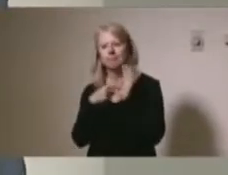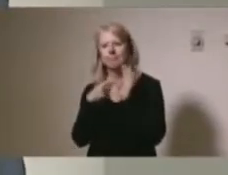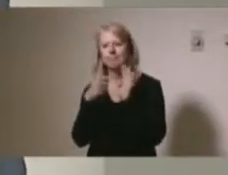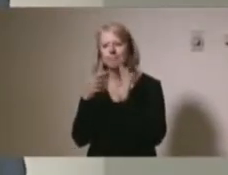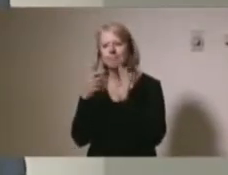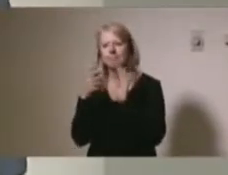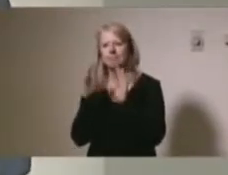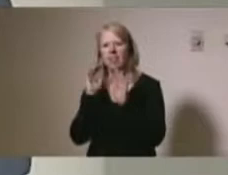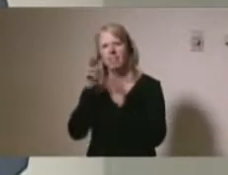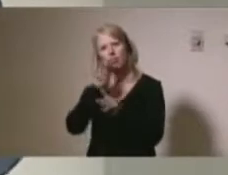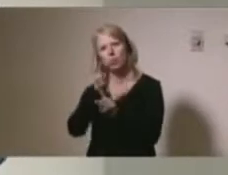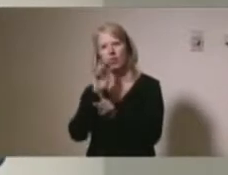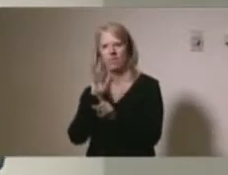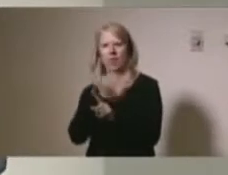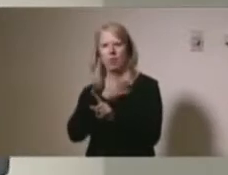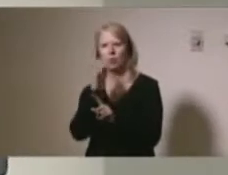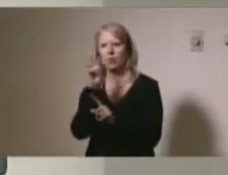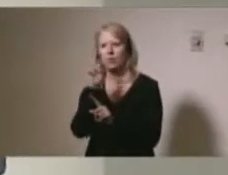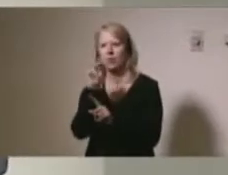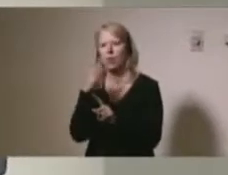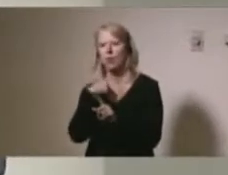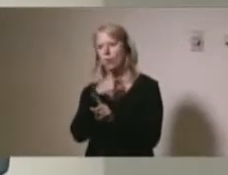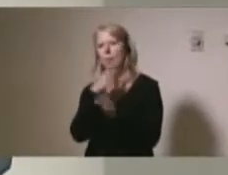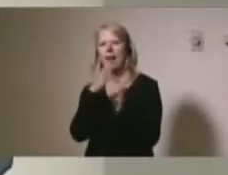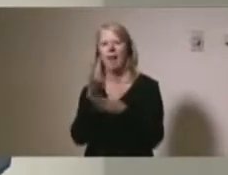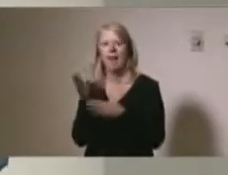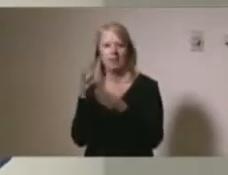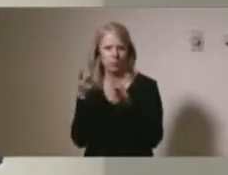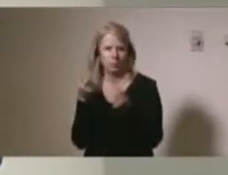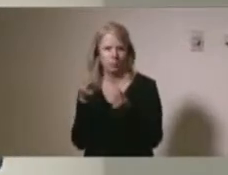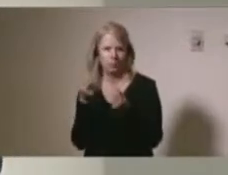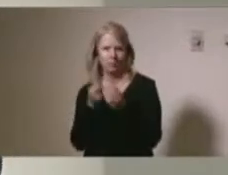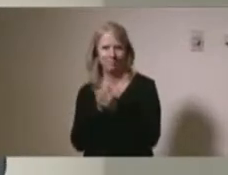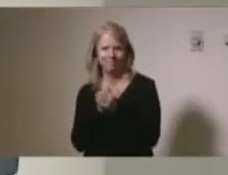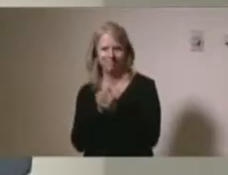our union and what we intend to do.